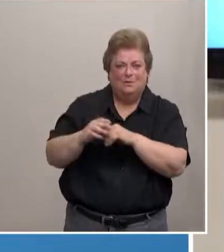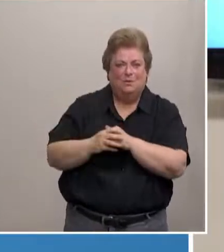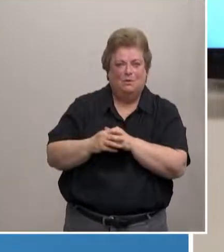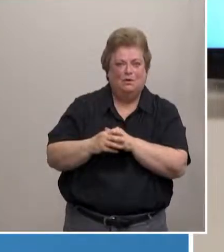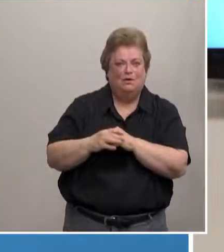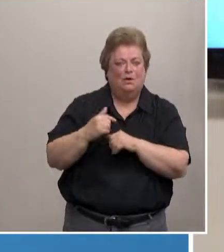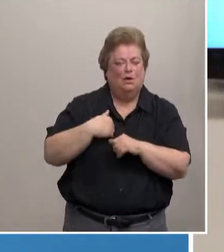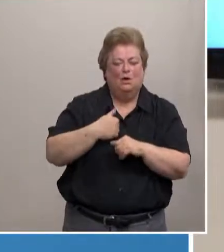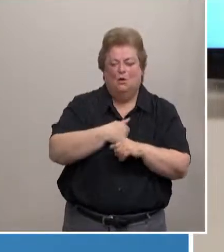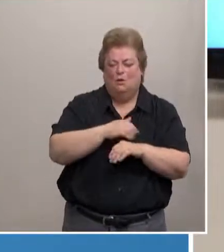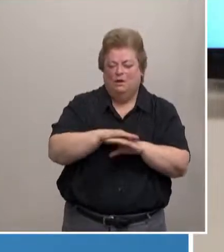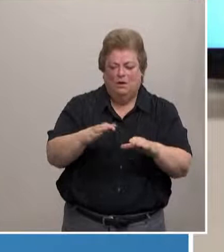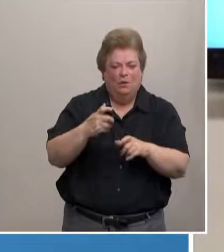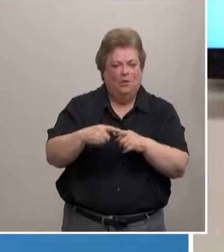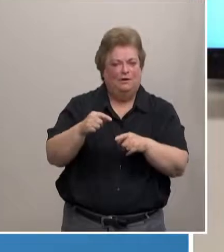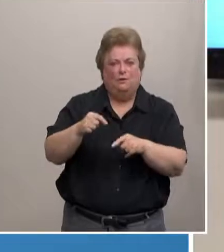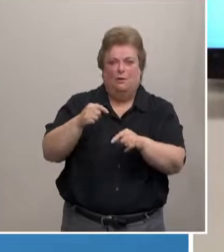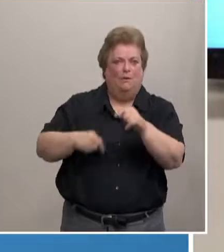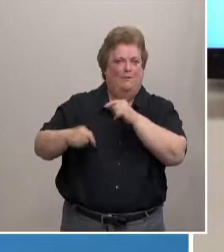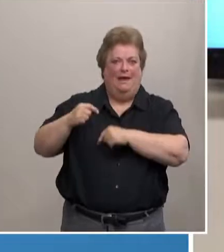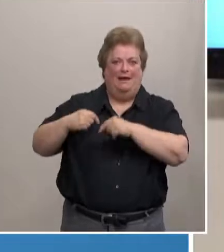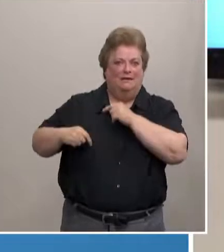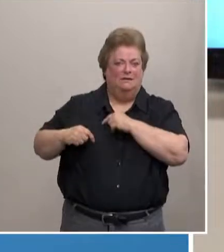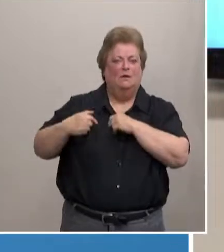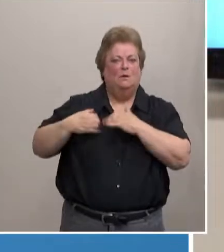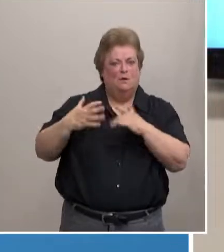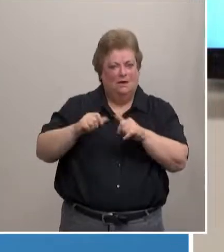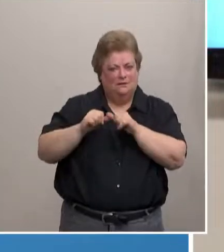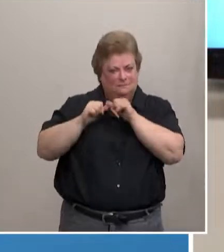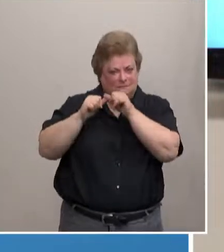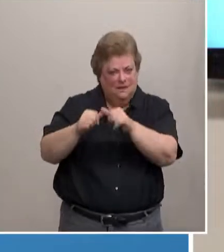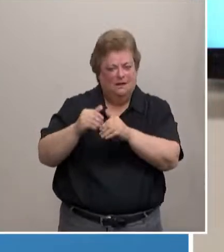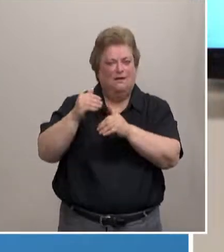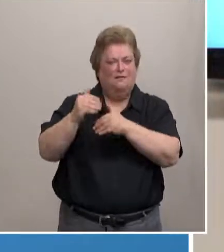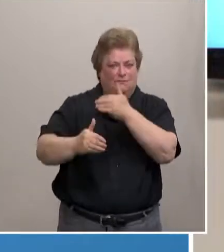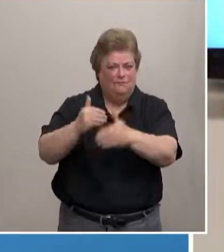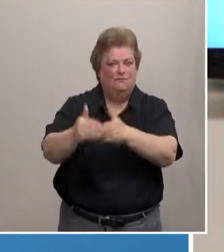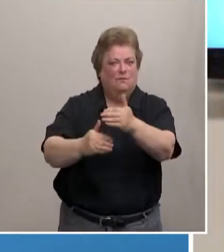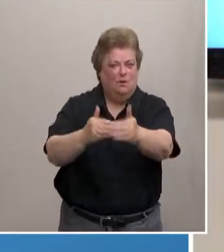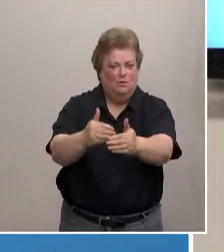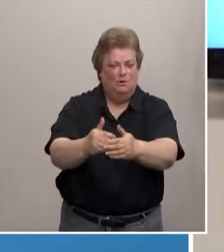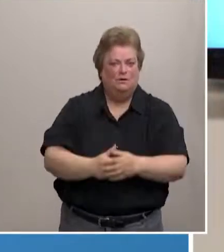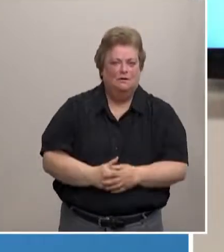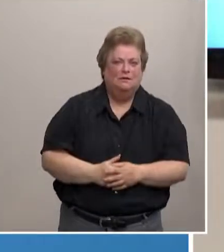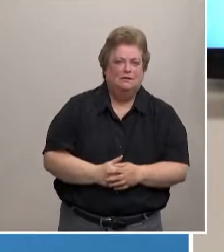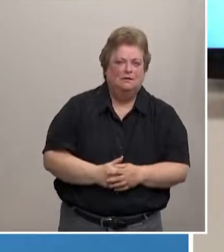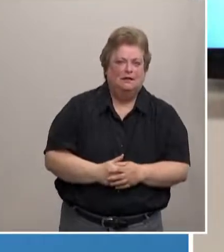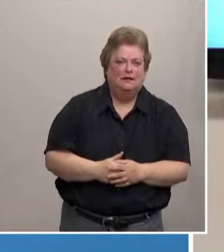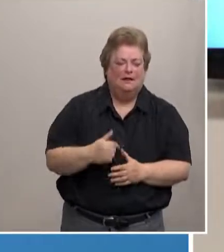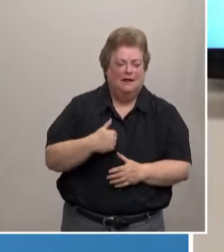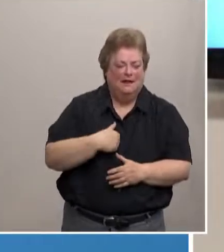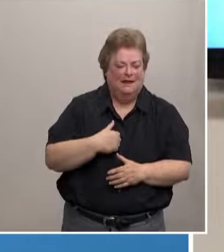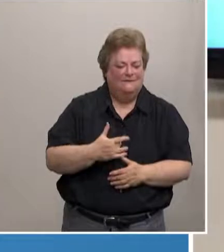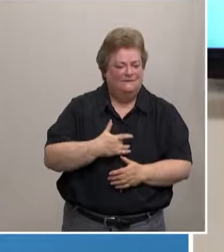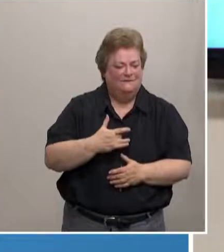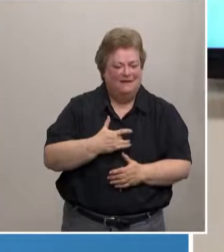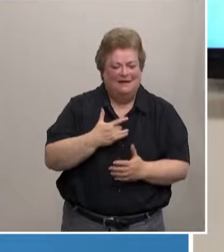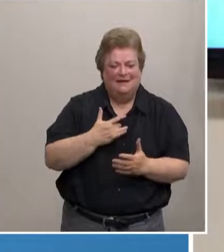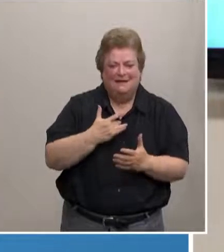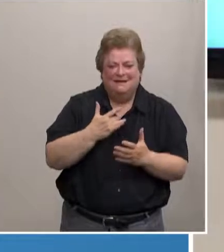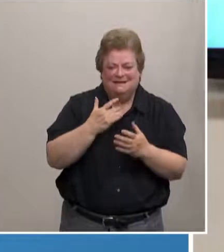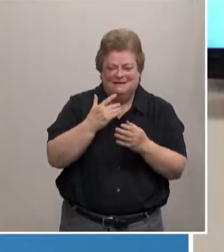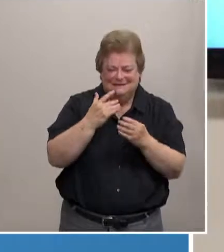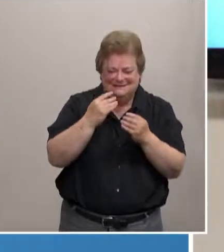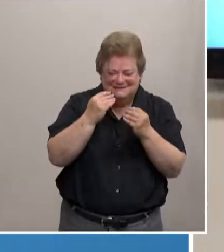we don't want to go backwards, but we want to go forward. And I feel really compelled to the community.